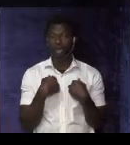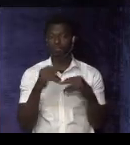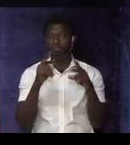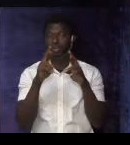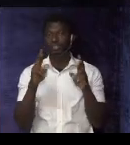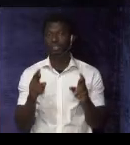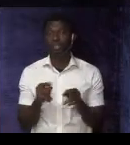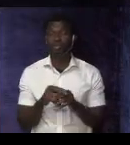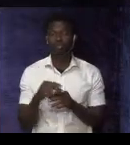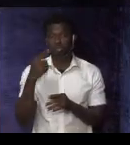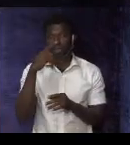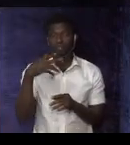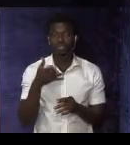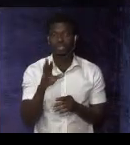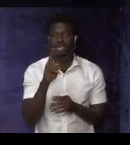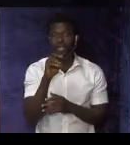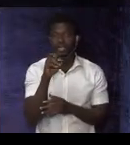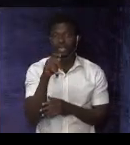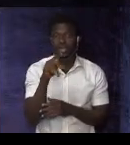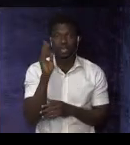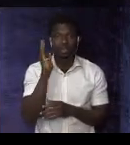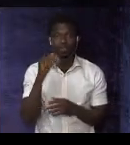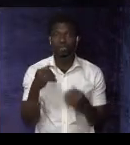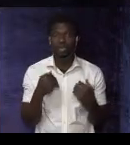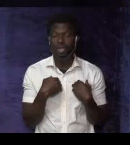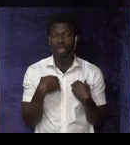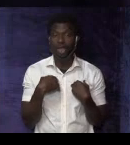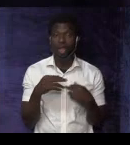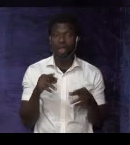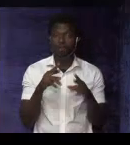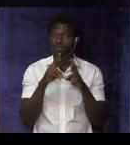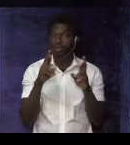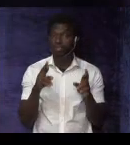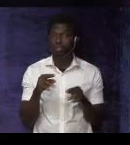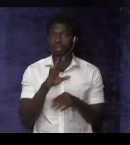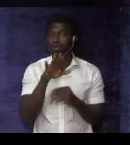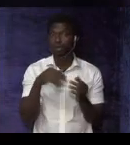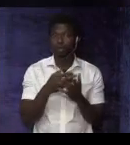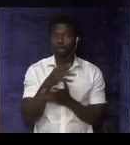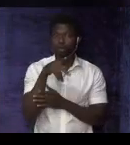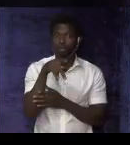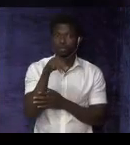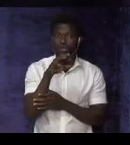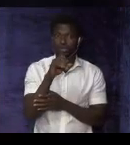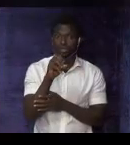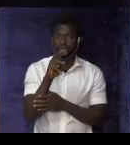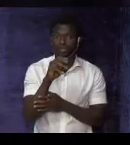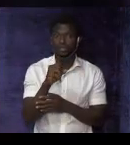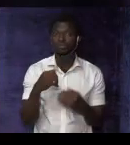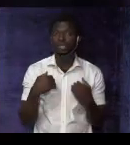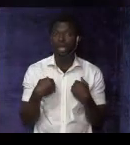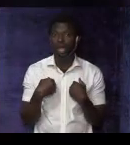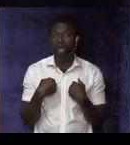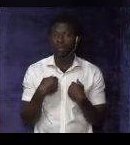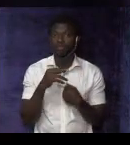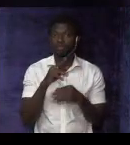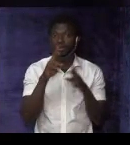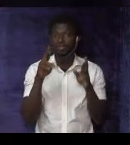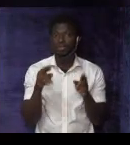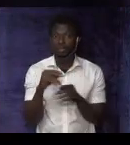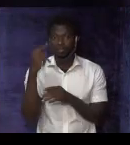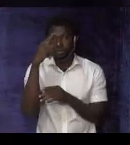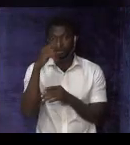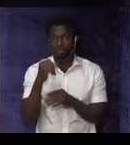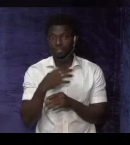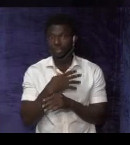faces. Their nets also will also have rectangles. I'll take that again. All prisms have rectangular faces.